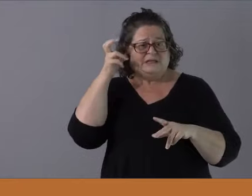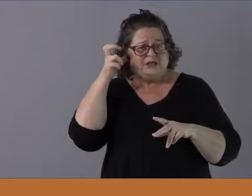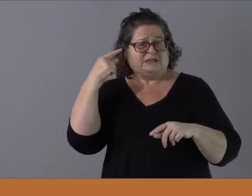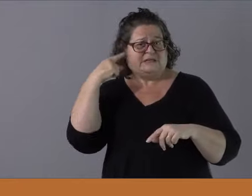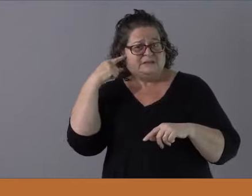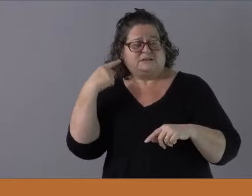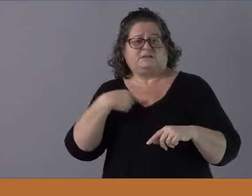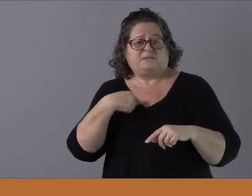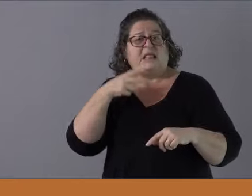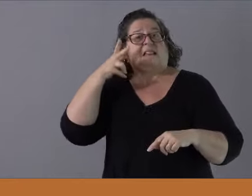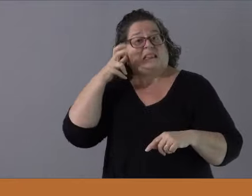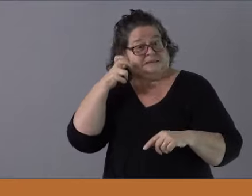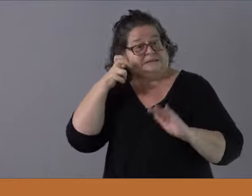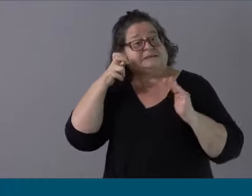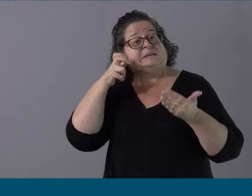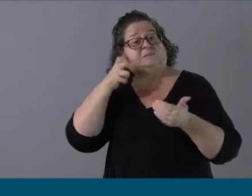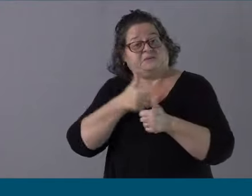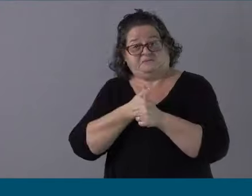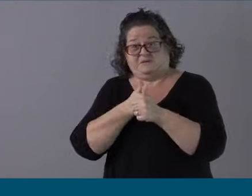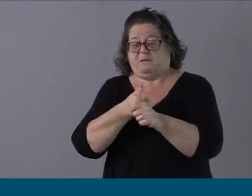difference.